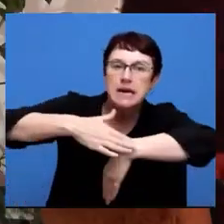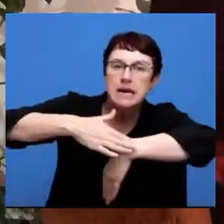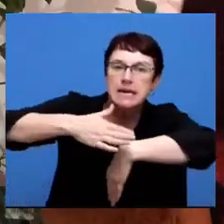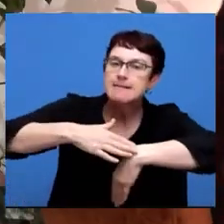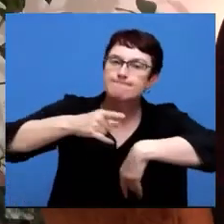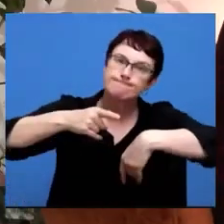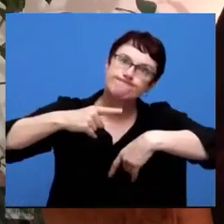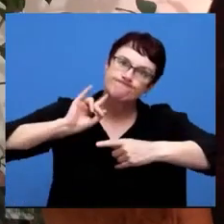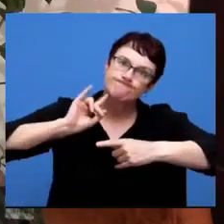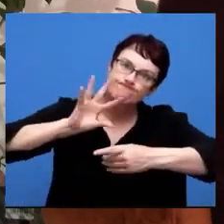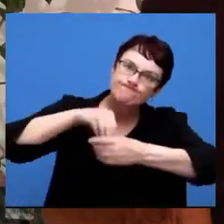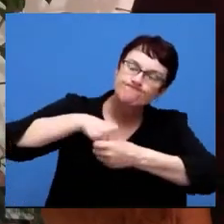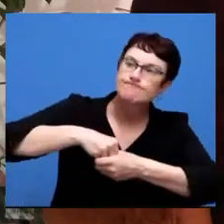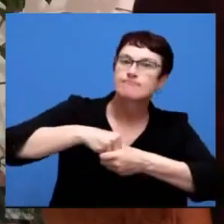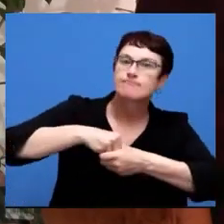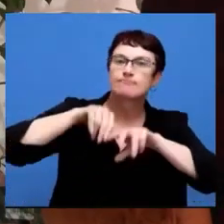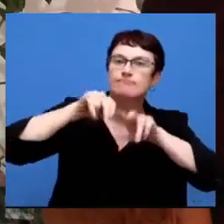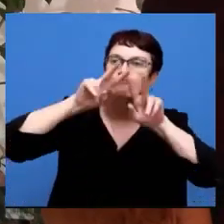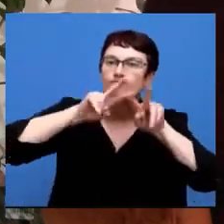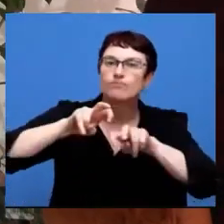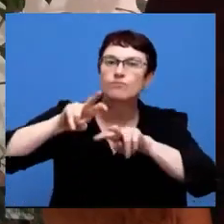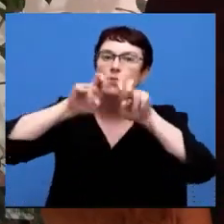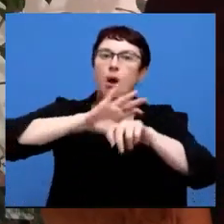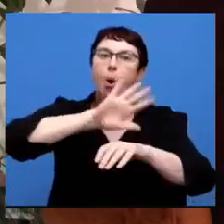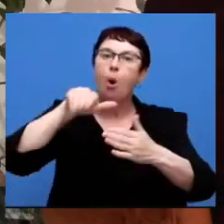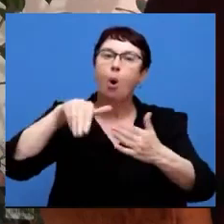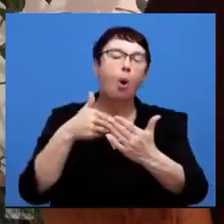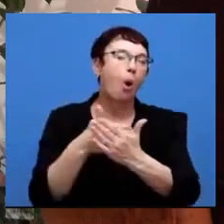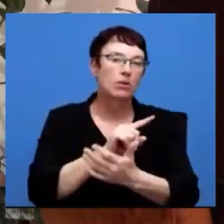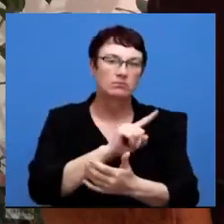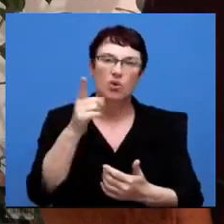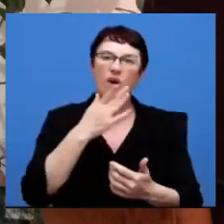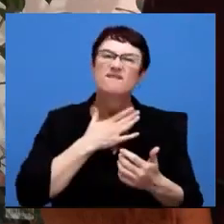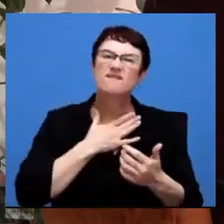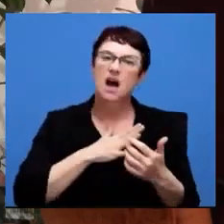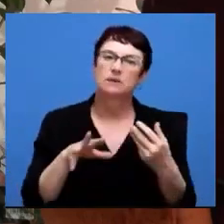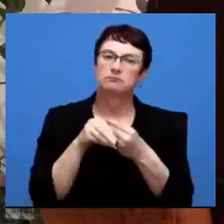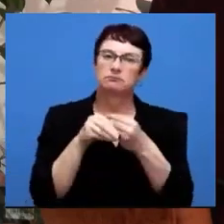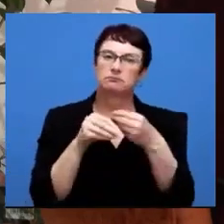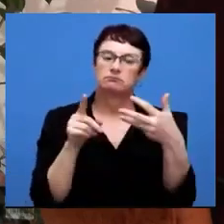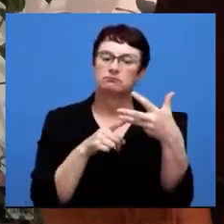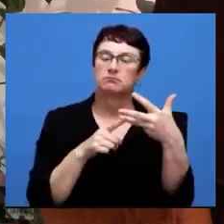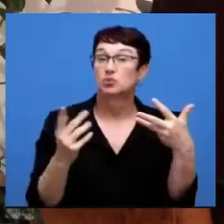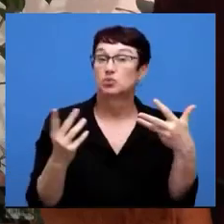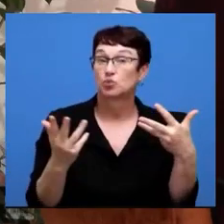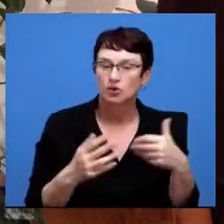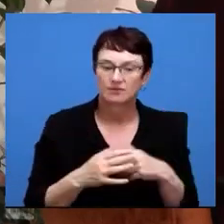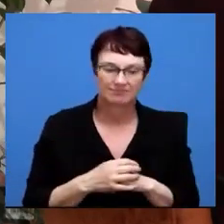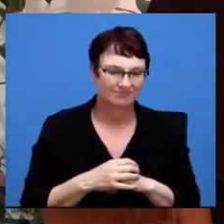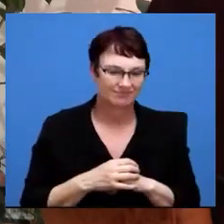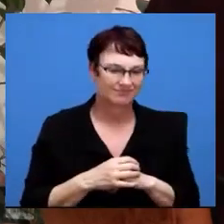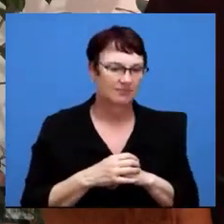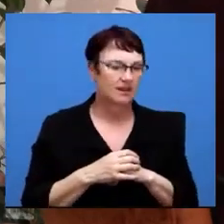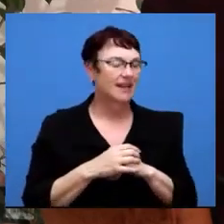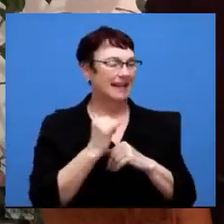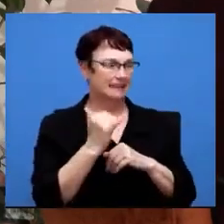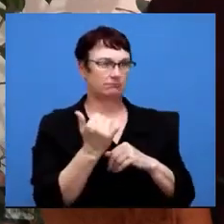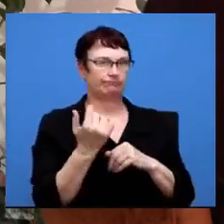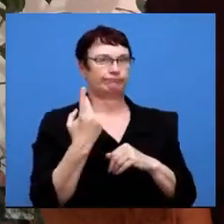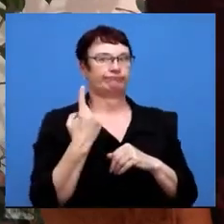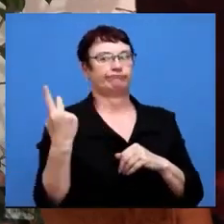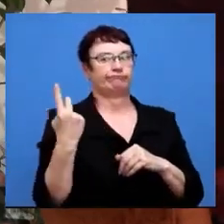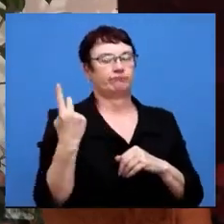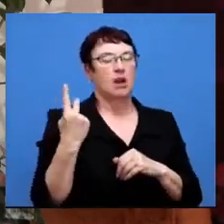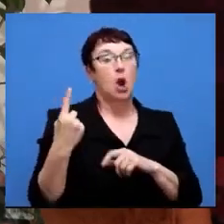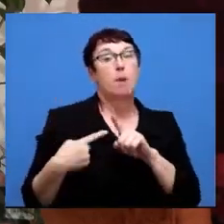Okay, so we are very small, so it's the 2 of us plus another person is the whole